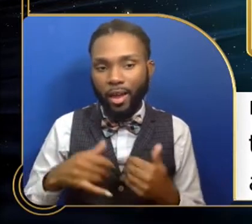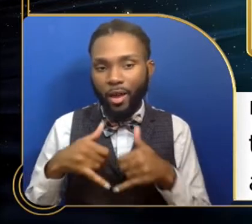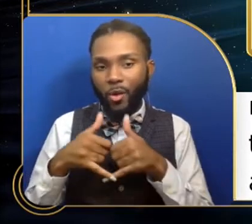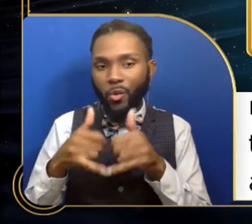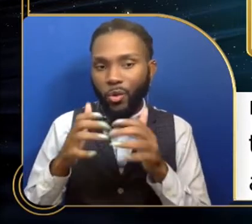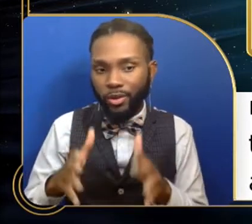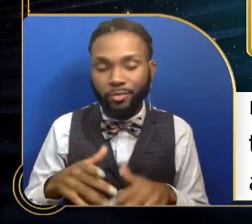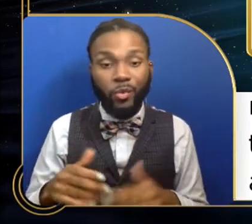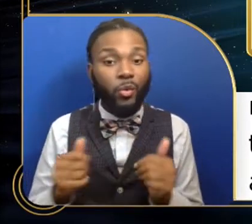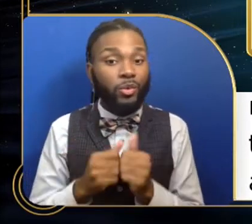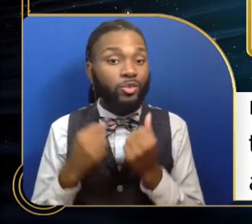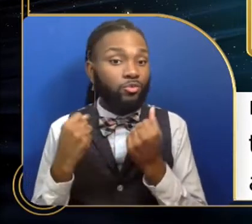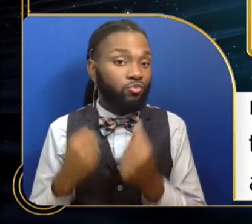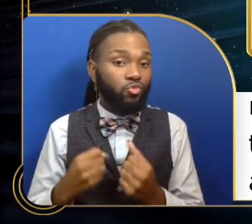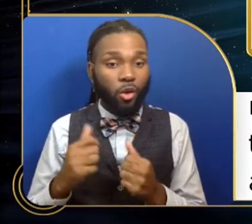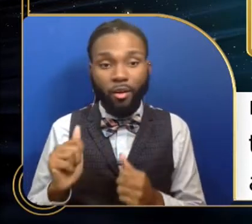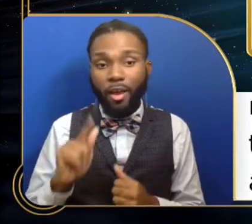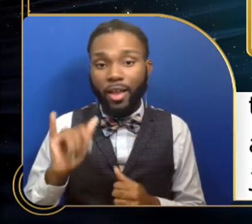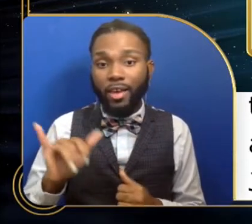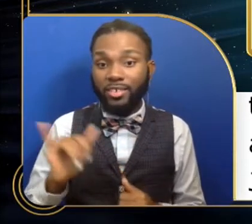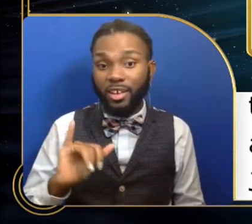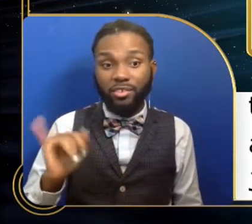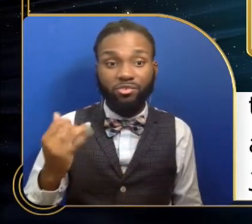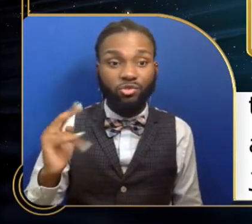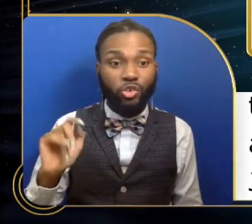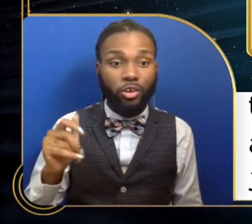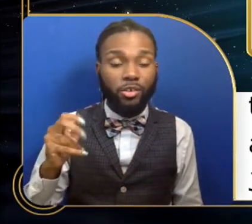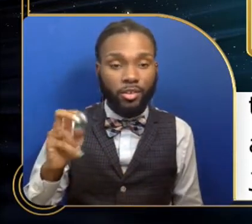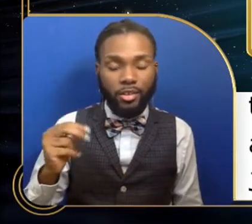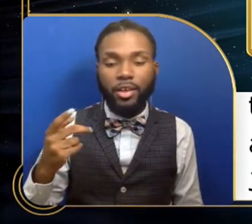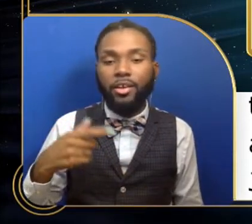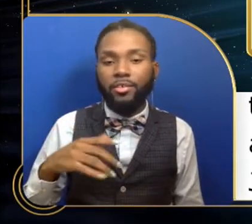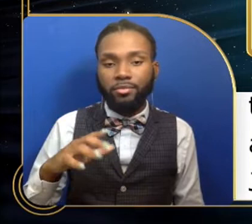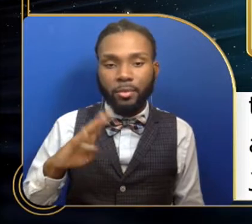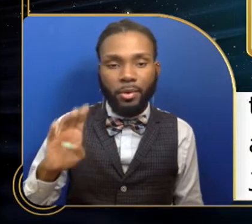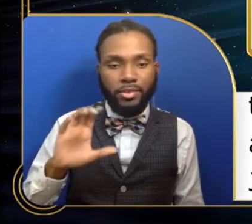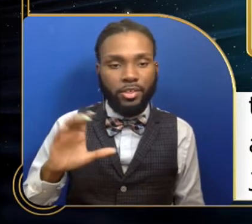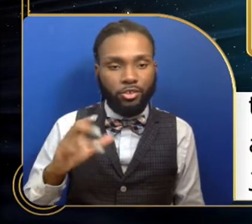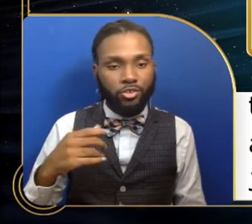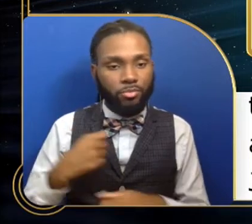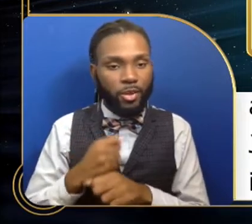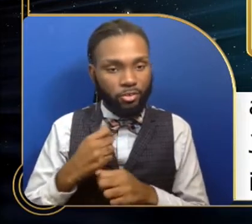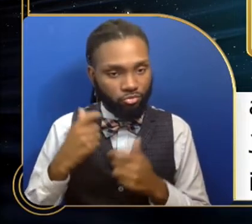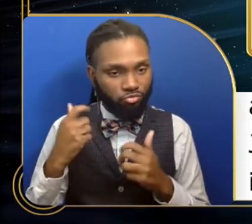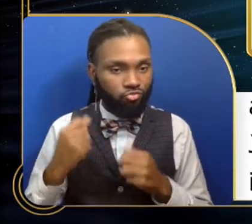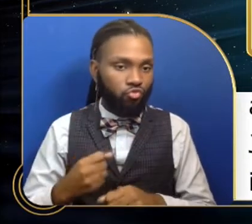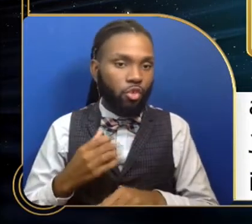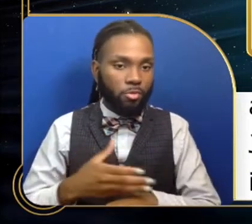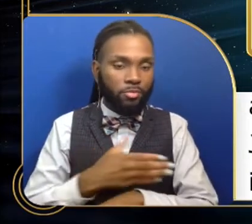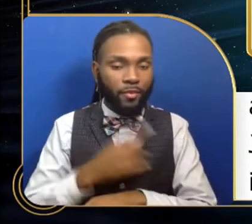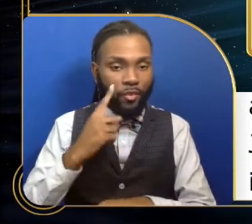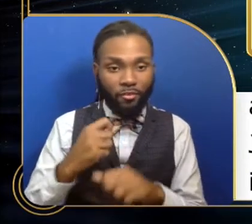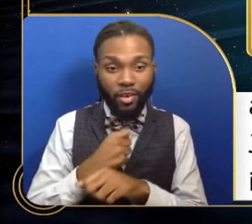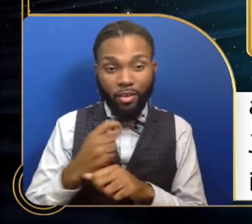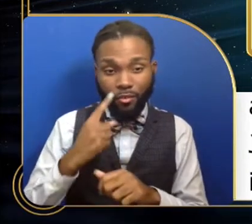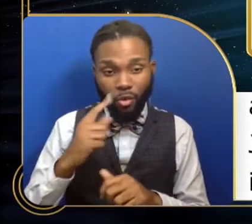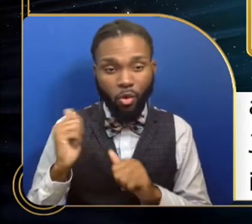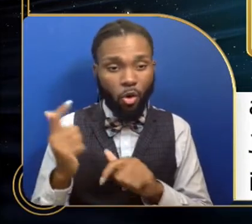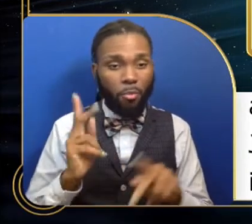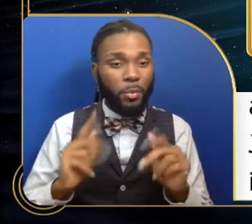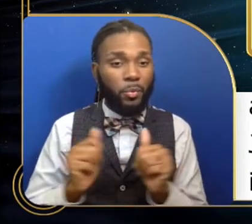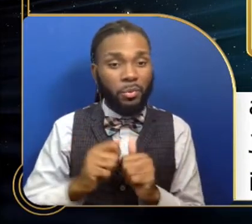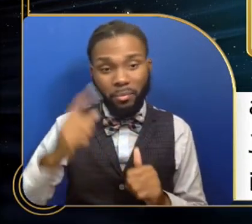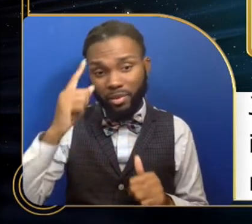the Bazelon Center is making progress in representing and fighting for all people with mental health disabilities.